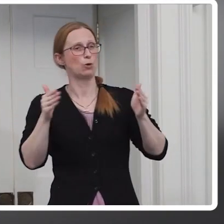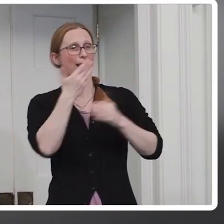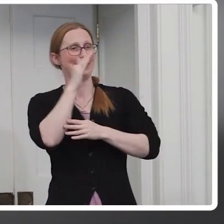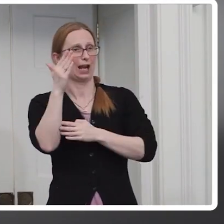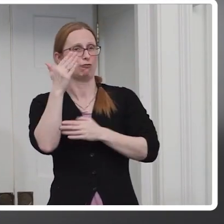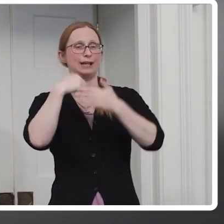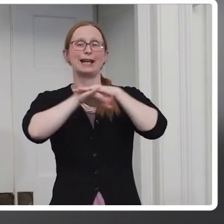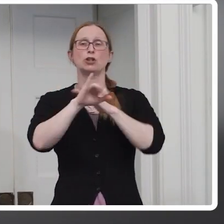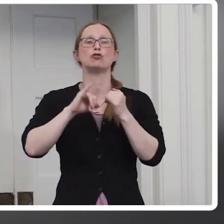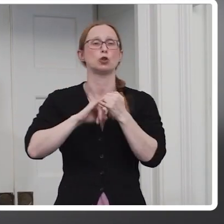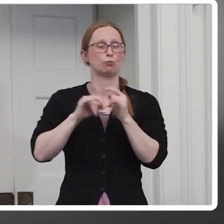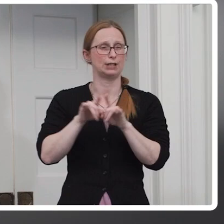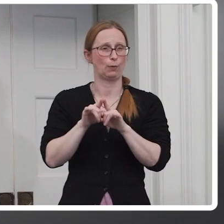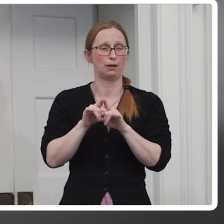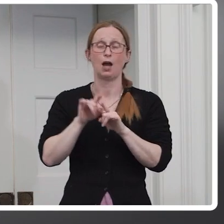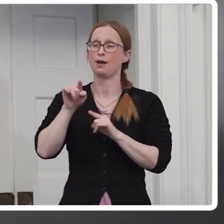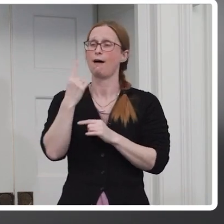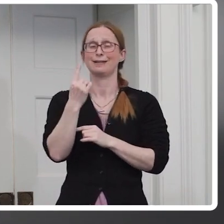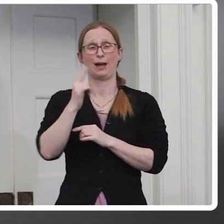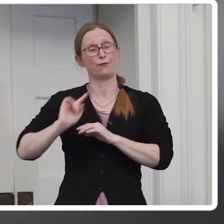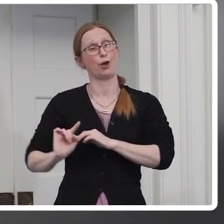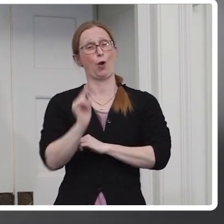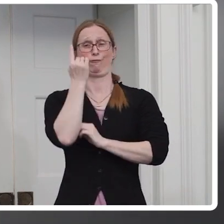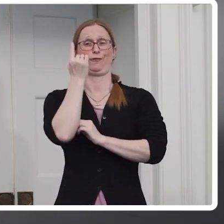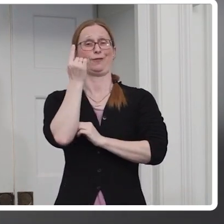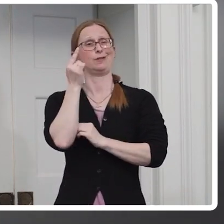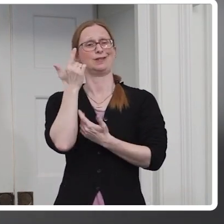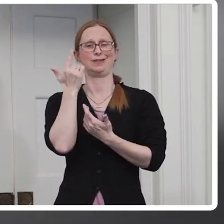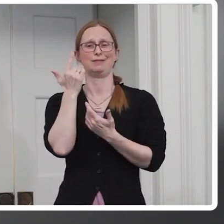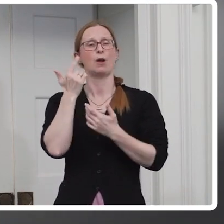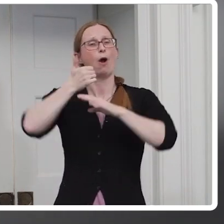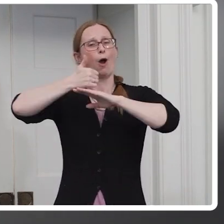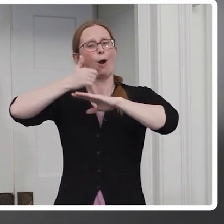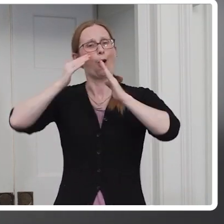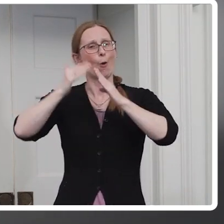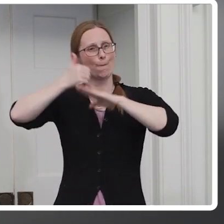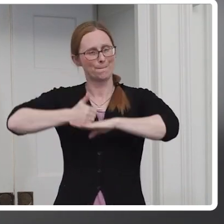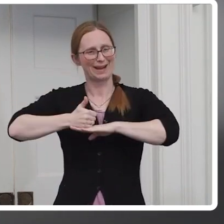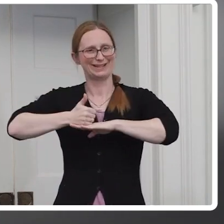Me, at Gateway Gallery, Shrewsbury. And she is the inaugural home-based situated